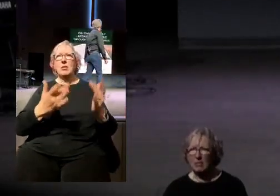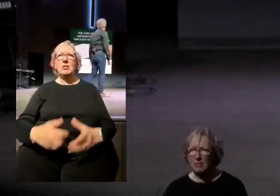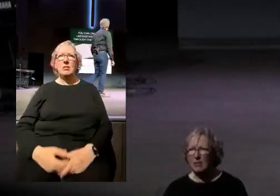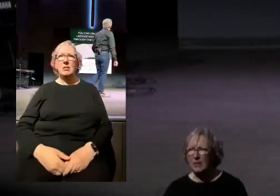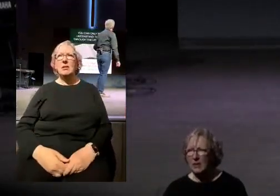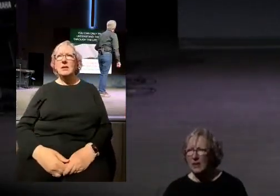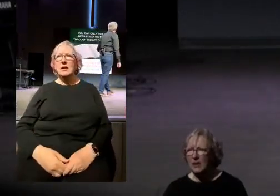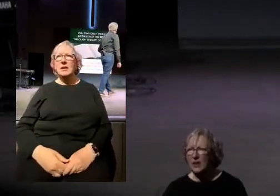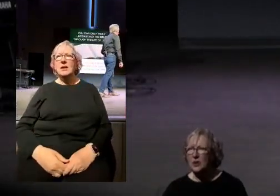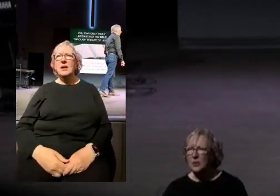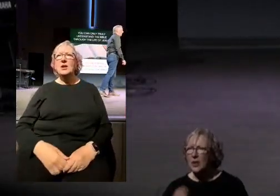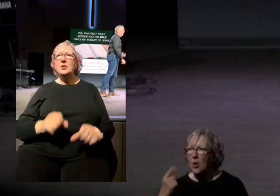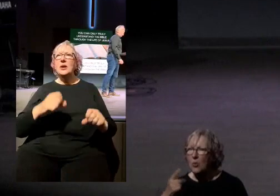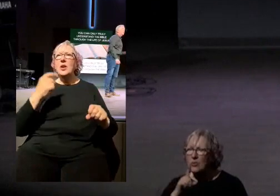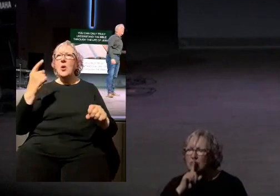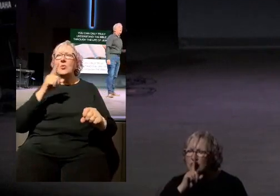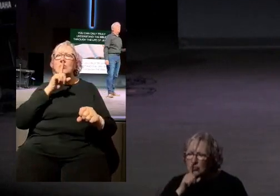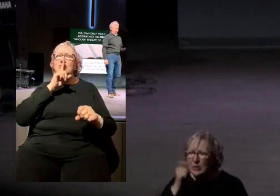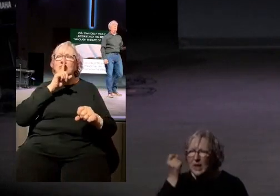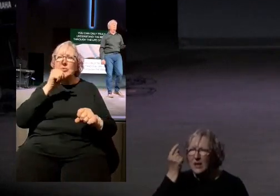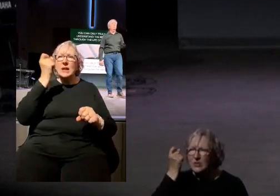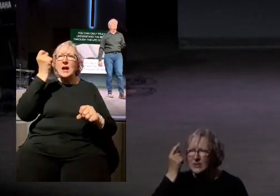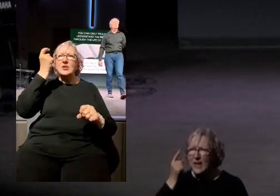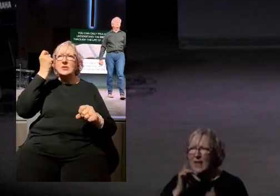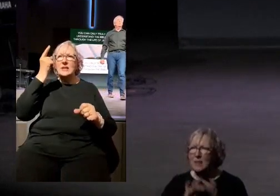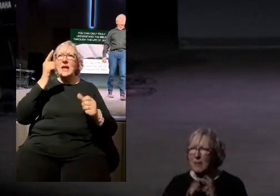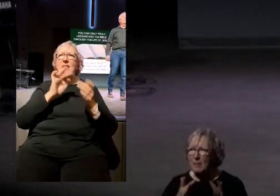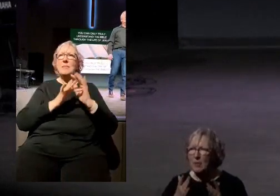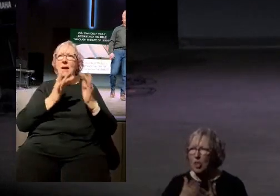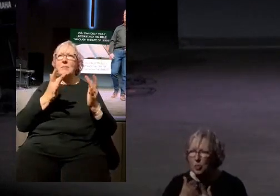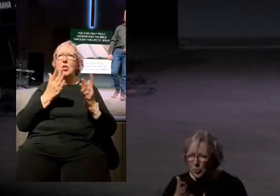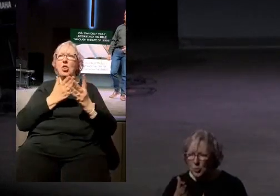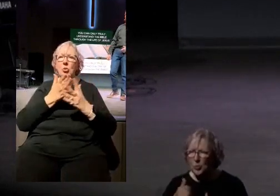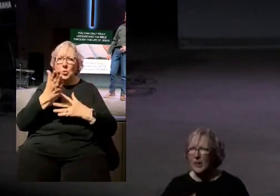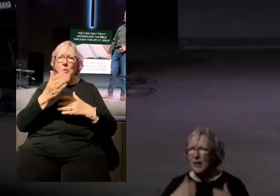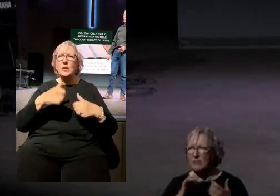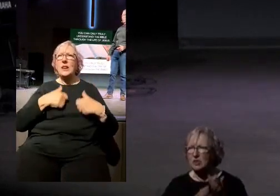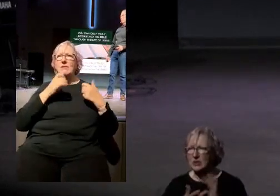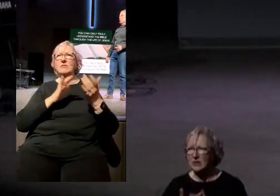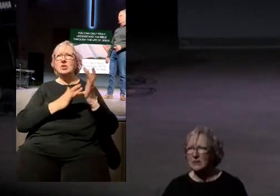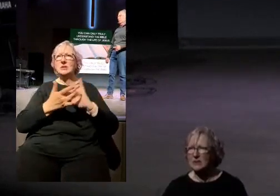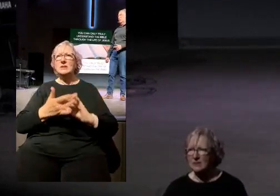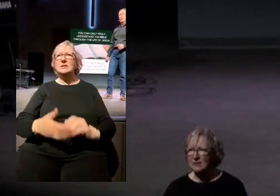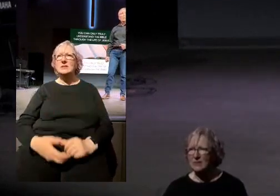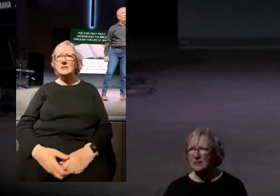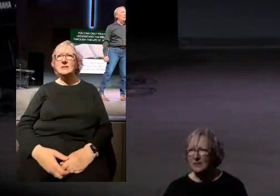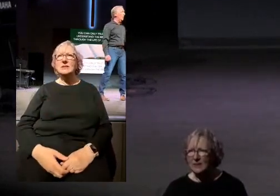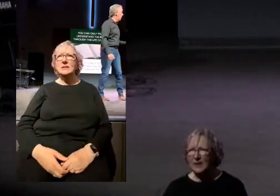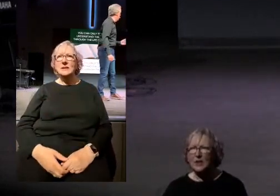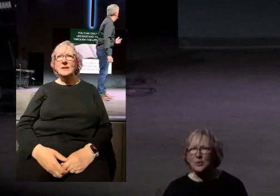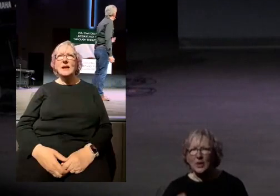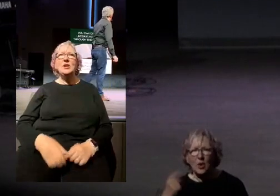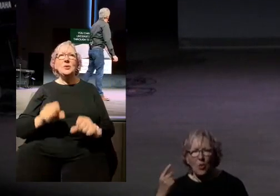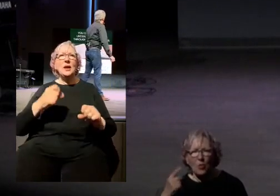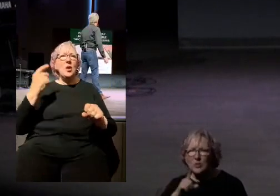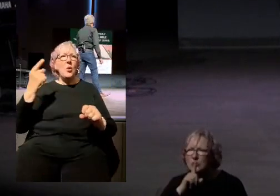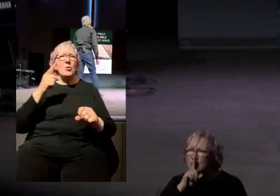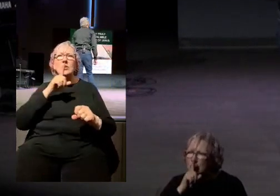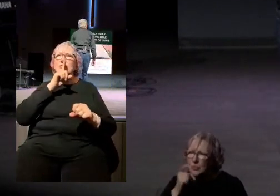You can only truly understand the Bible through the life of Jesus. And you can only